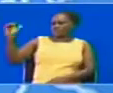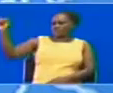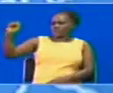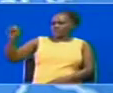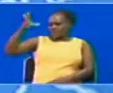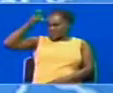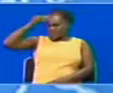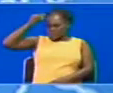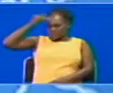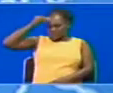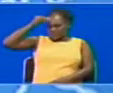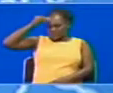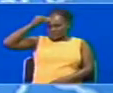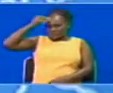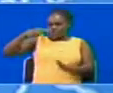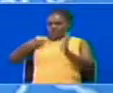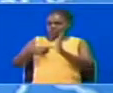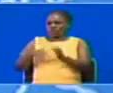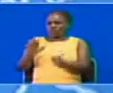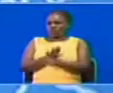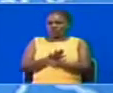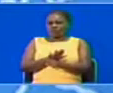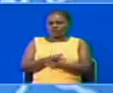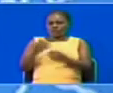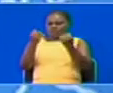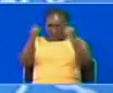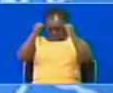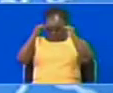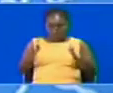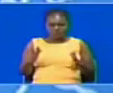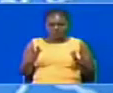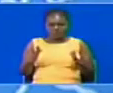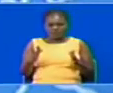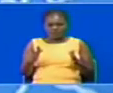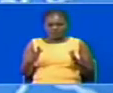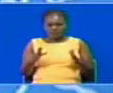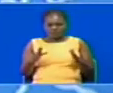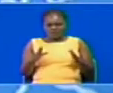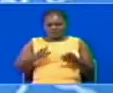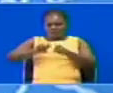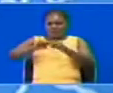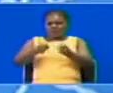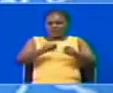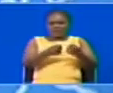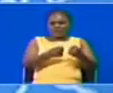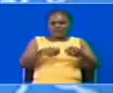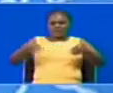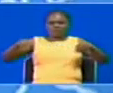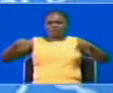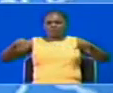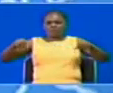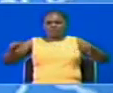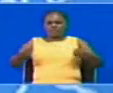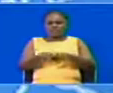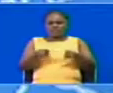Fred Matiang'i, detailed how students and institutions conspire to go round the set standards of quality as part of the